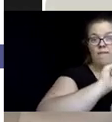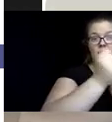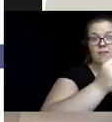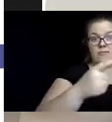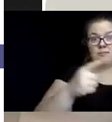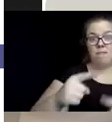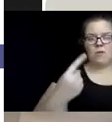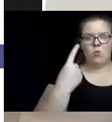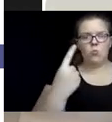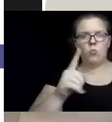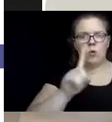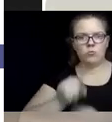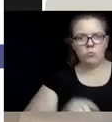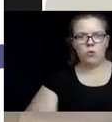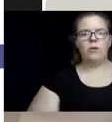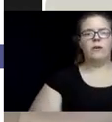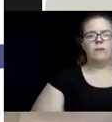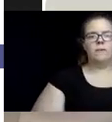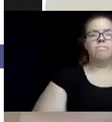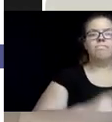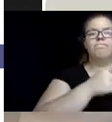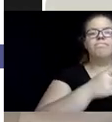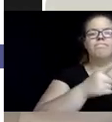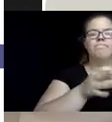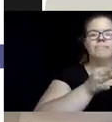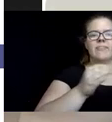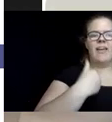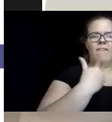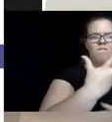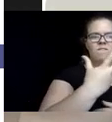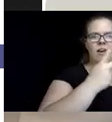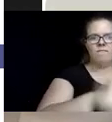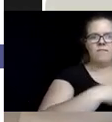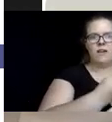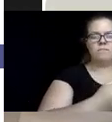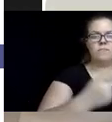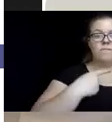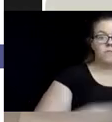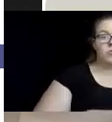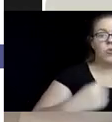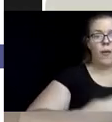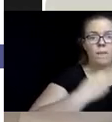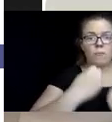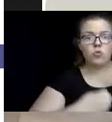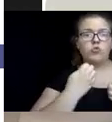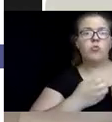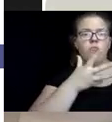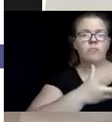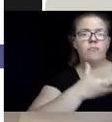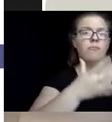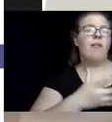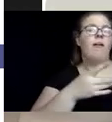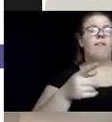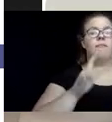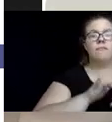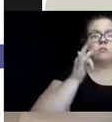Experts also understand there's 5 types: physical, emotional, neglect, financial exploitation, sexual abuse. While